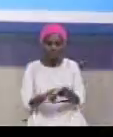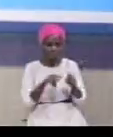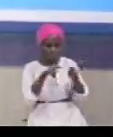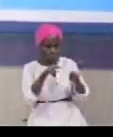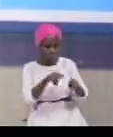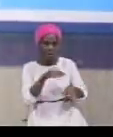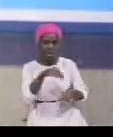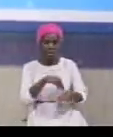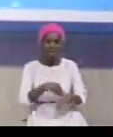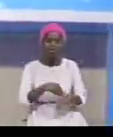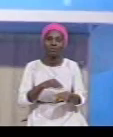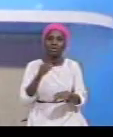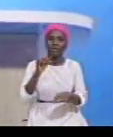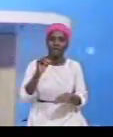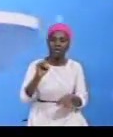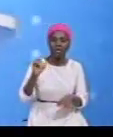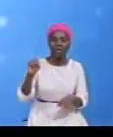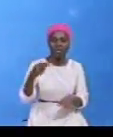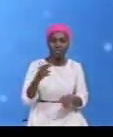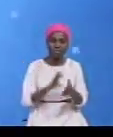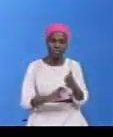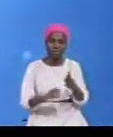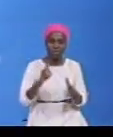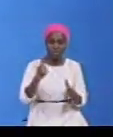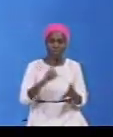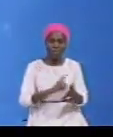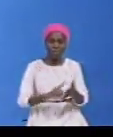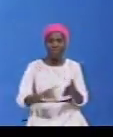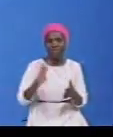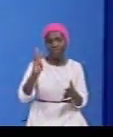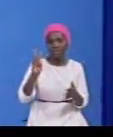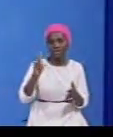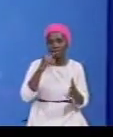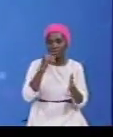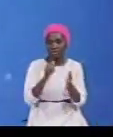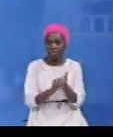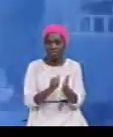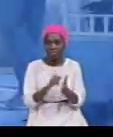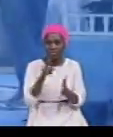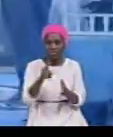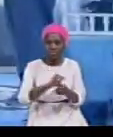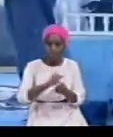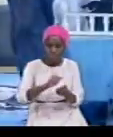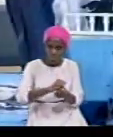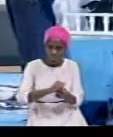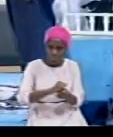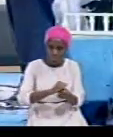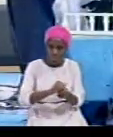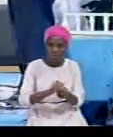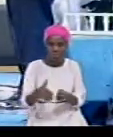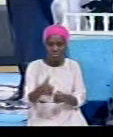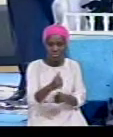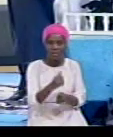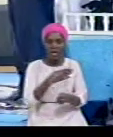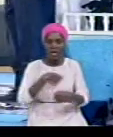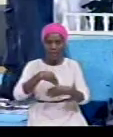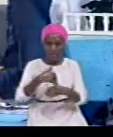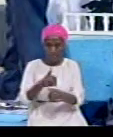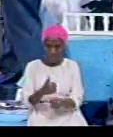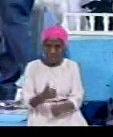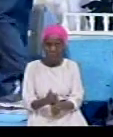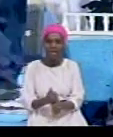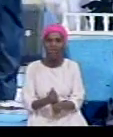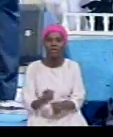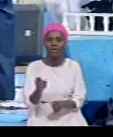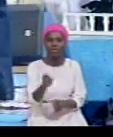verse 16. Wash you and make you clean. Wash you. All